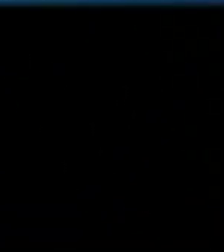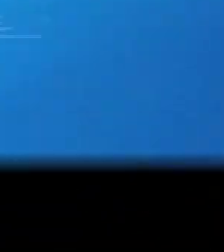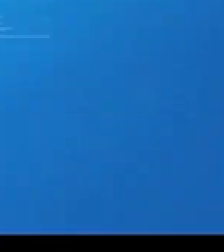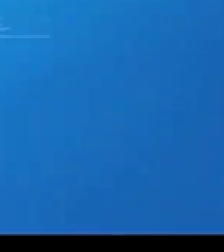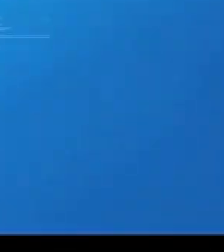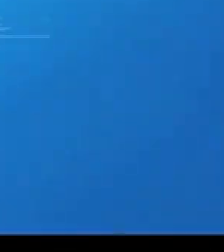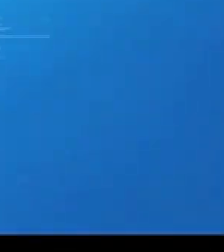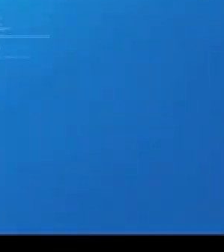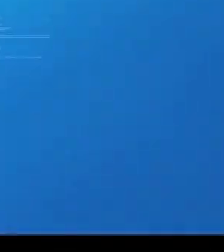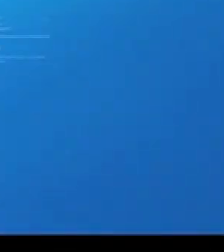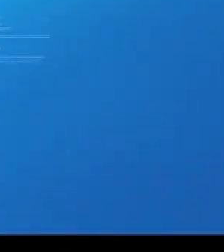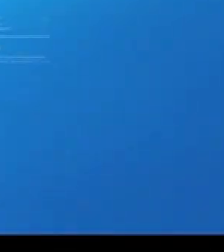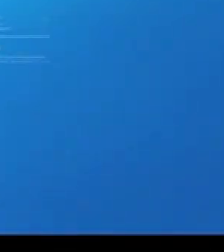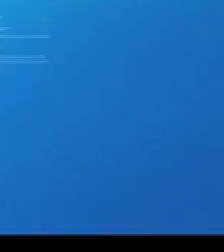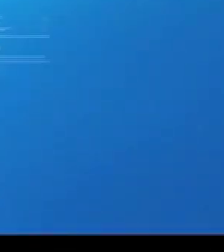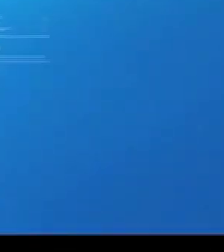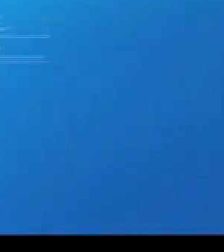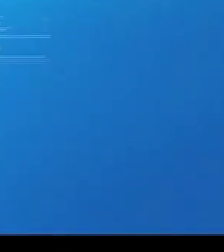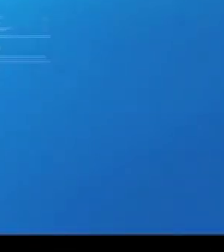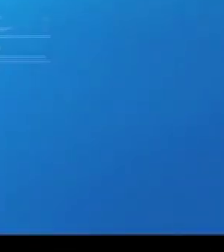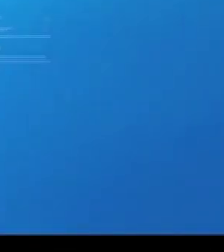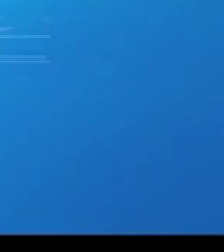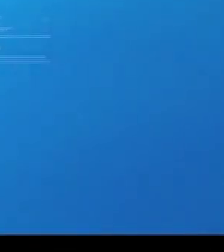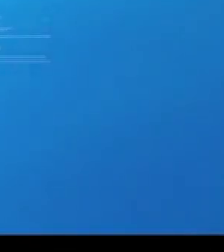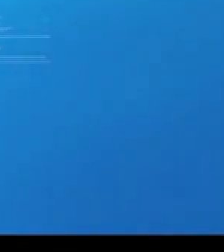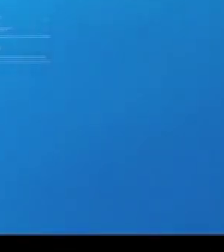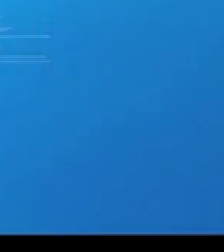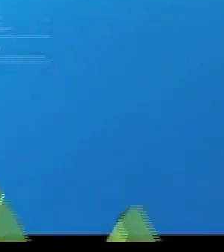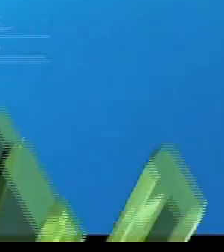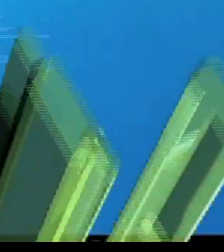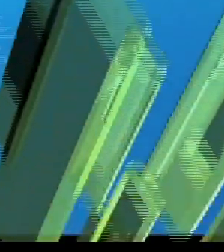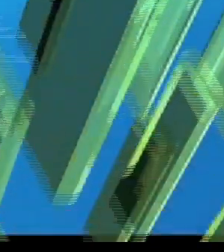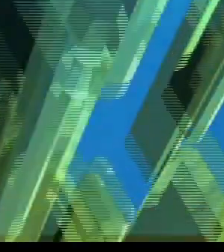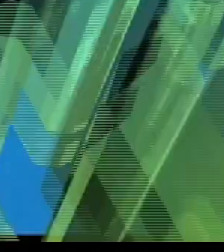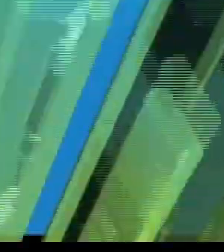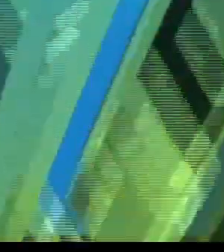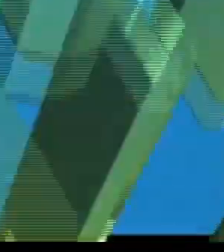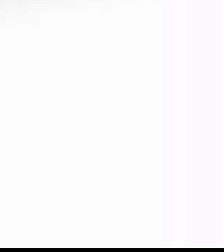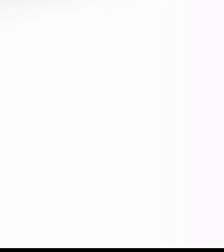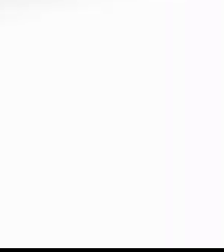ZNS Network presents The Bahamas Tonight.